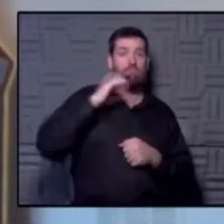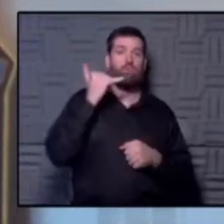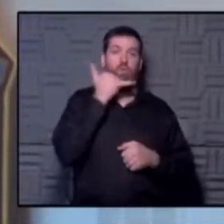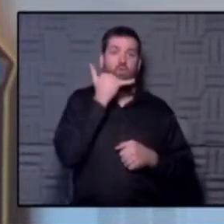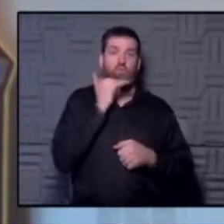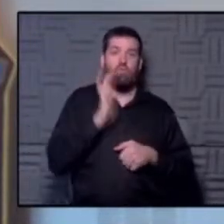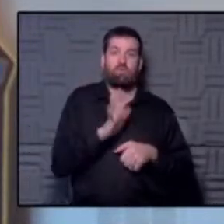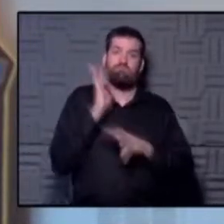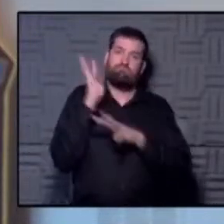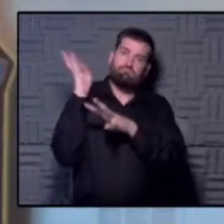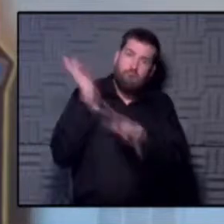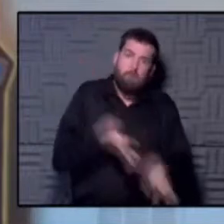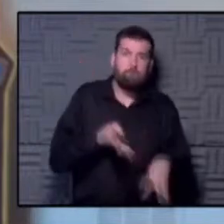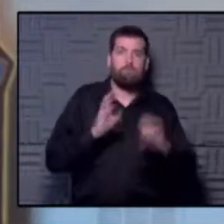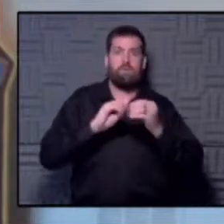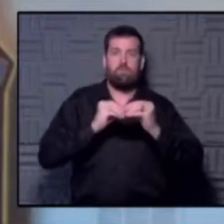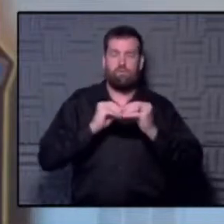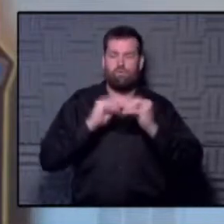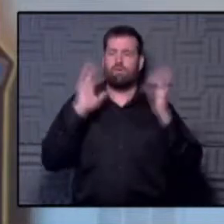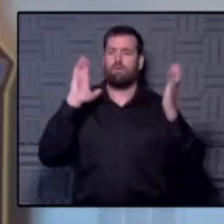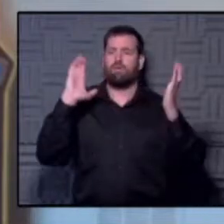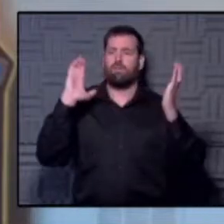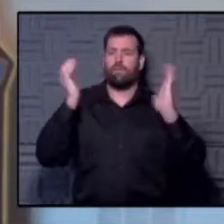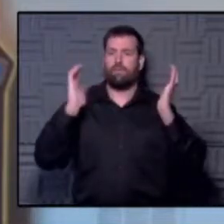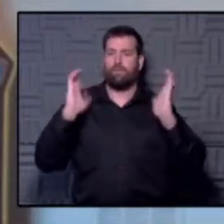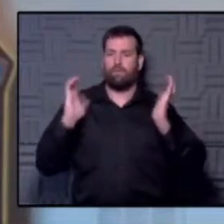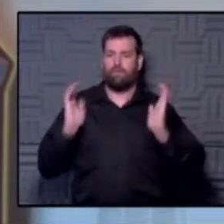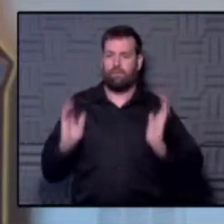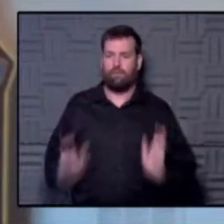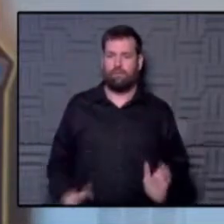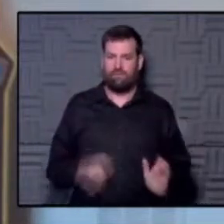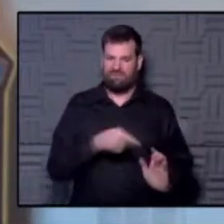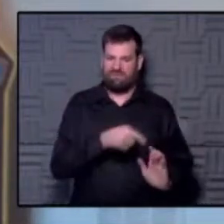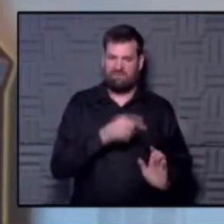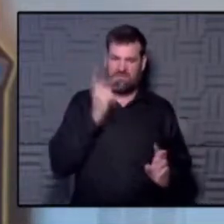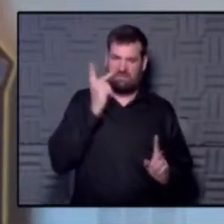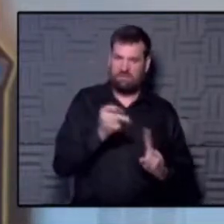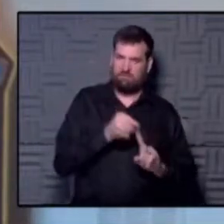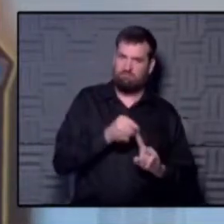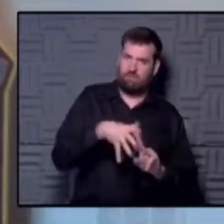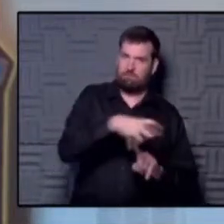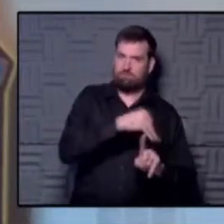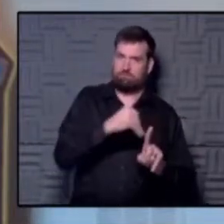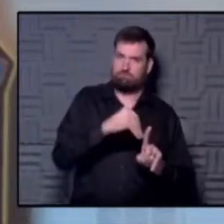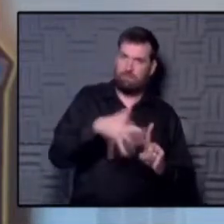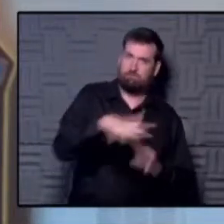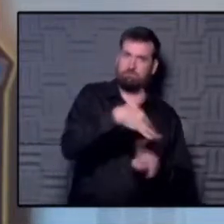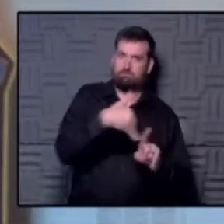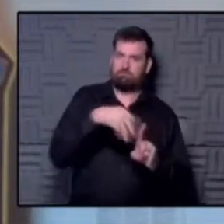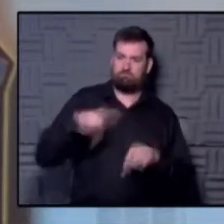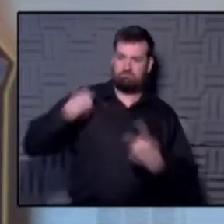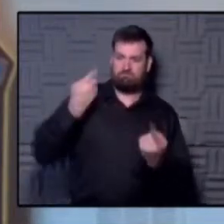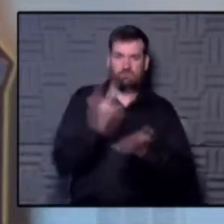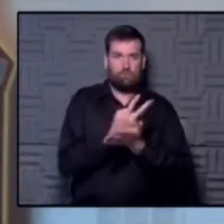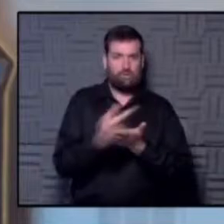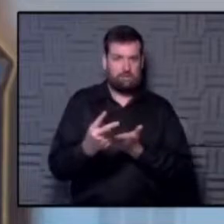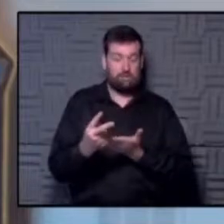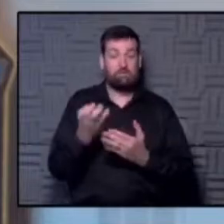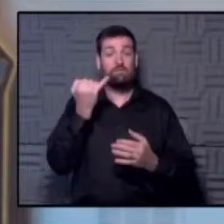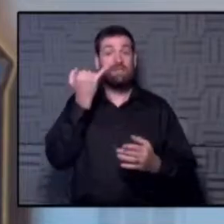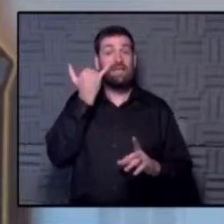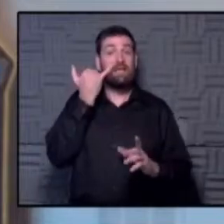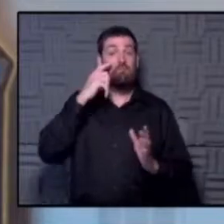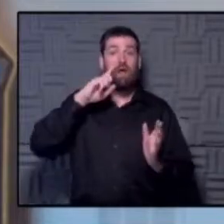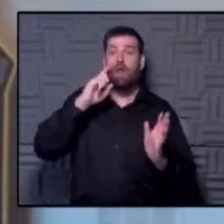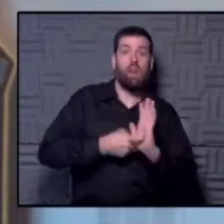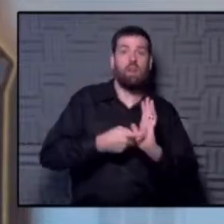numbers and compares them to the numbers they've been seeing over the last 2 weeks. And if they've